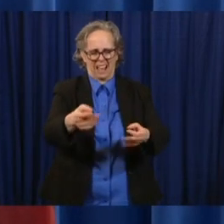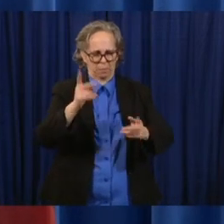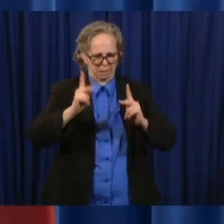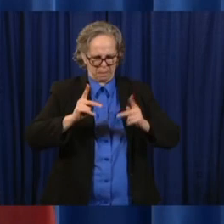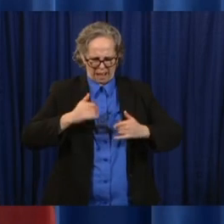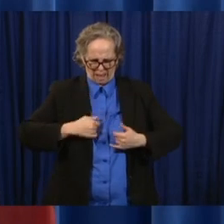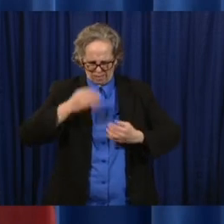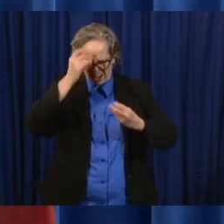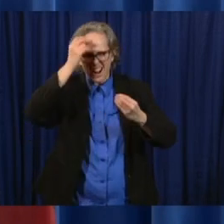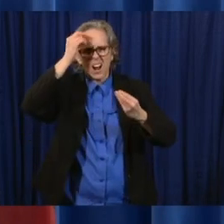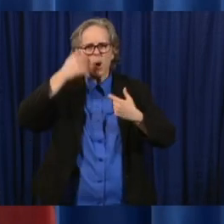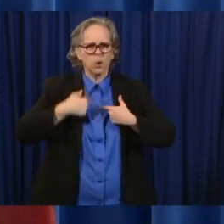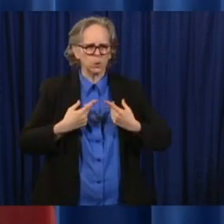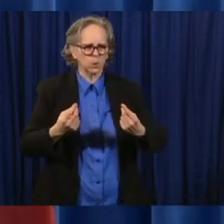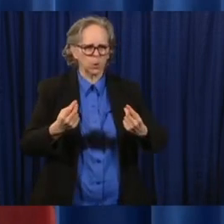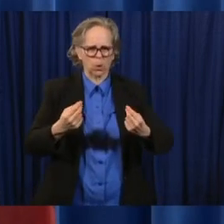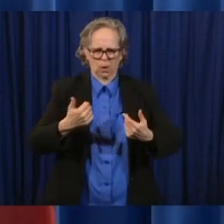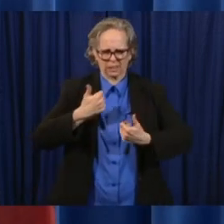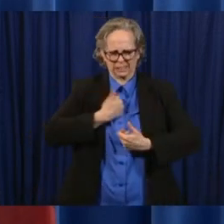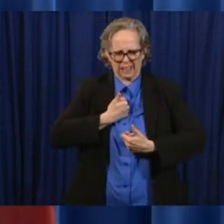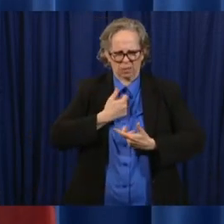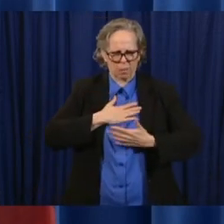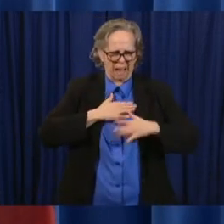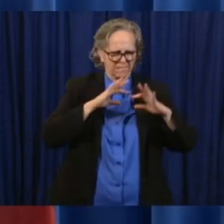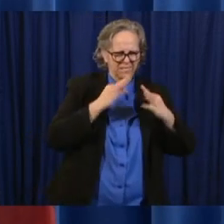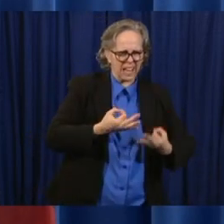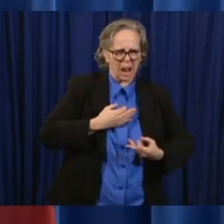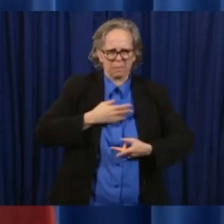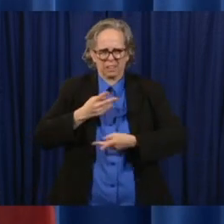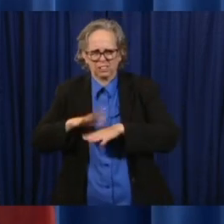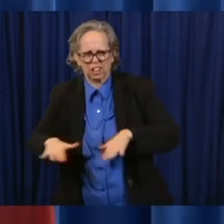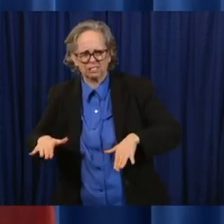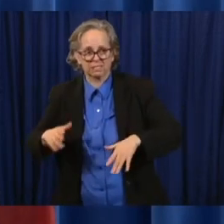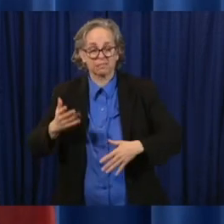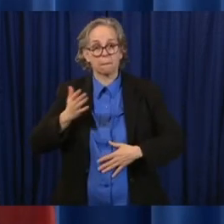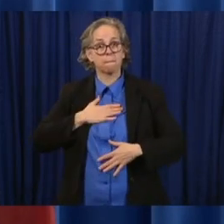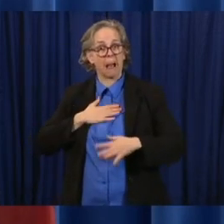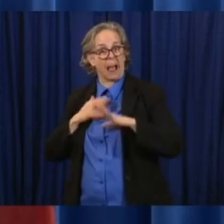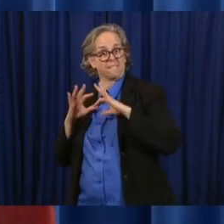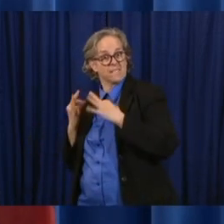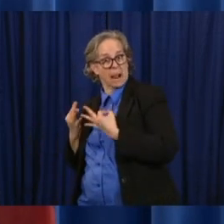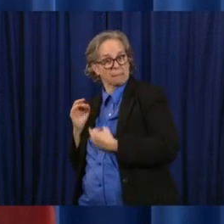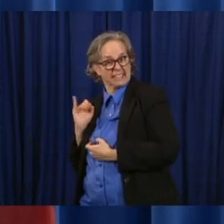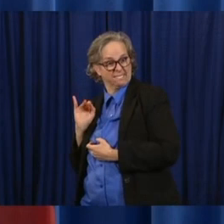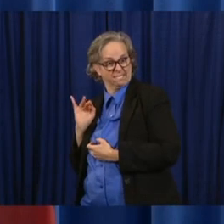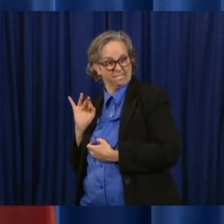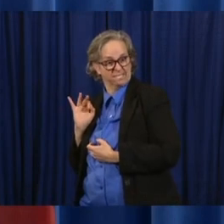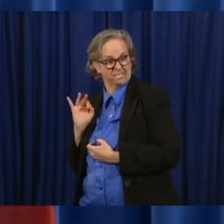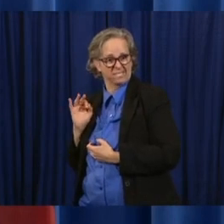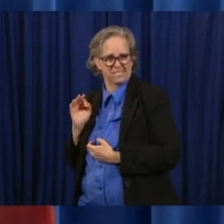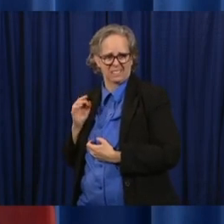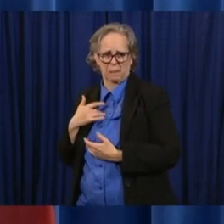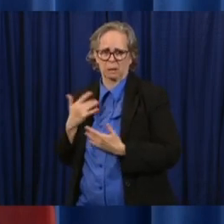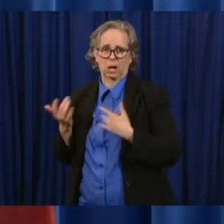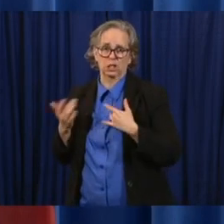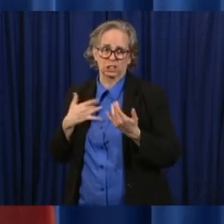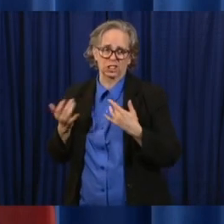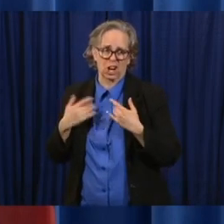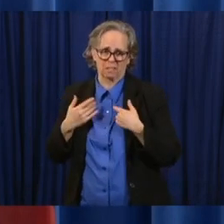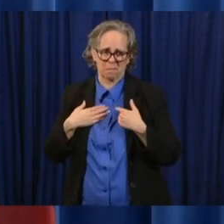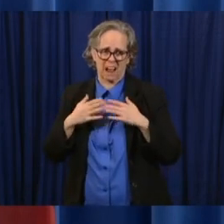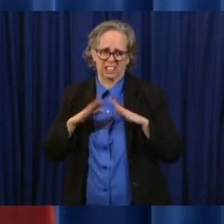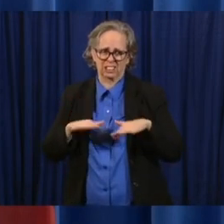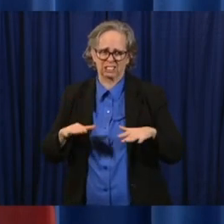I think that, if it was my family, I would be very concerned about taking those children over